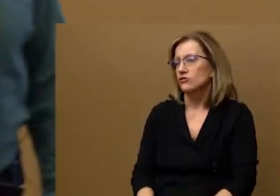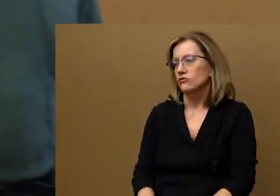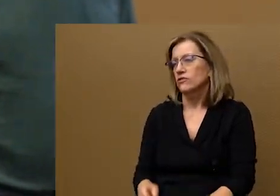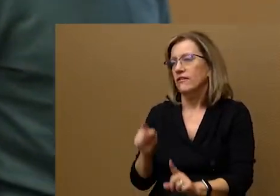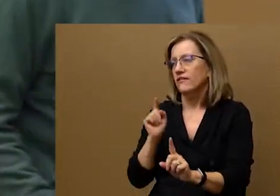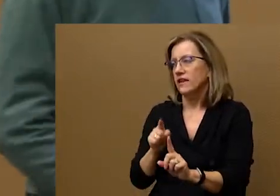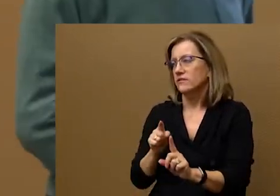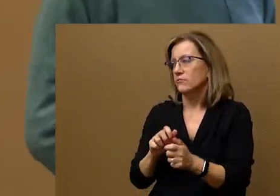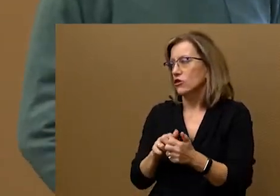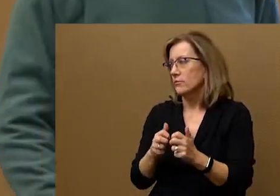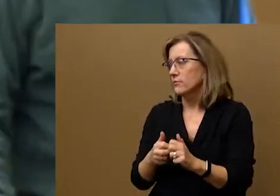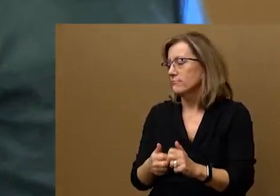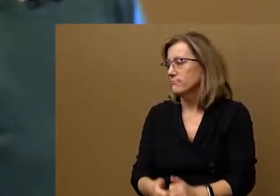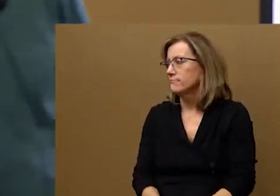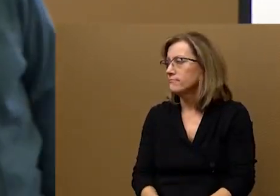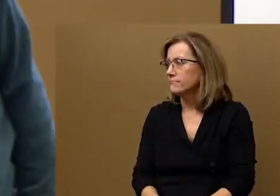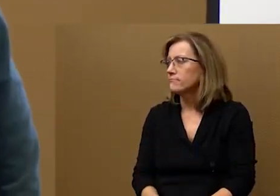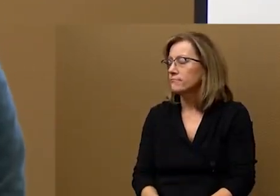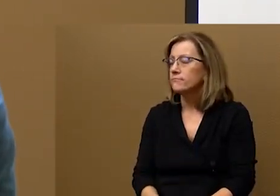Let's move on into